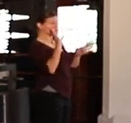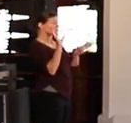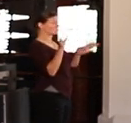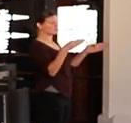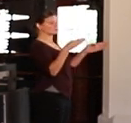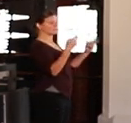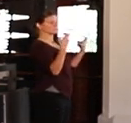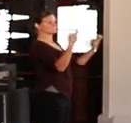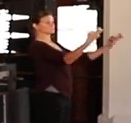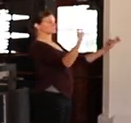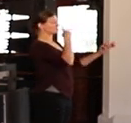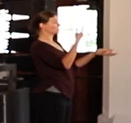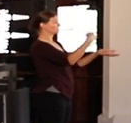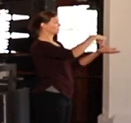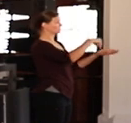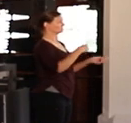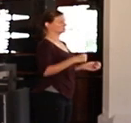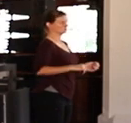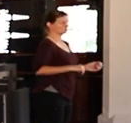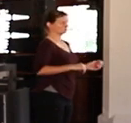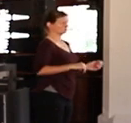you could please stand.